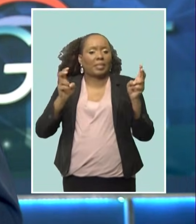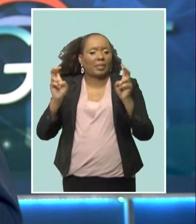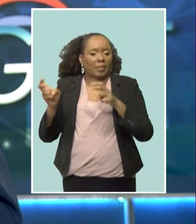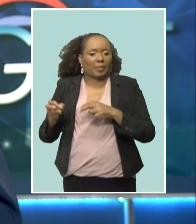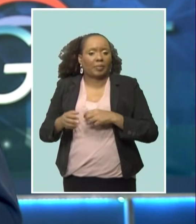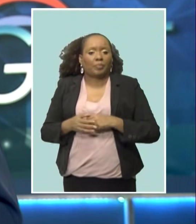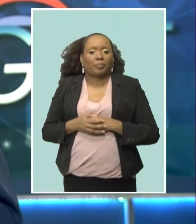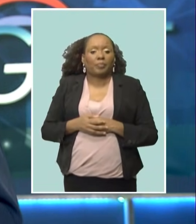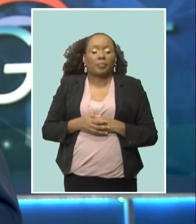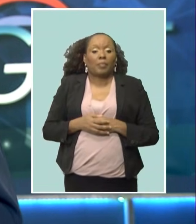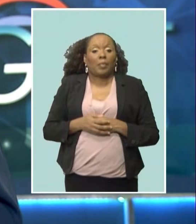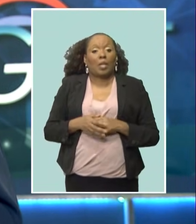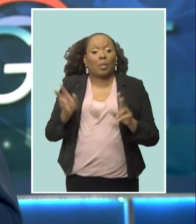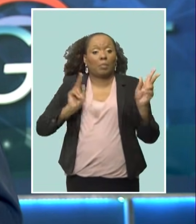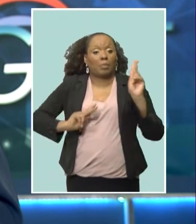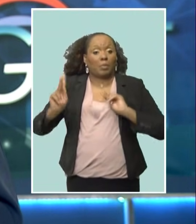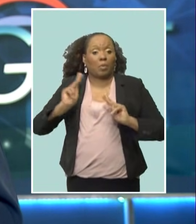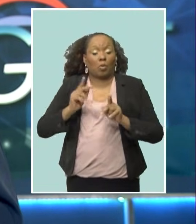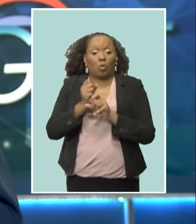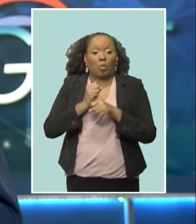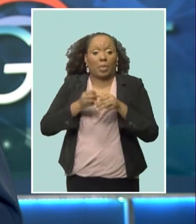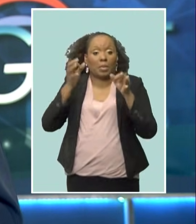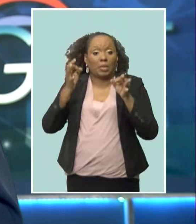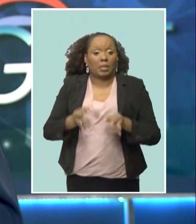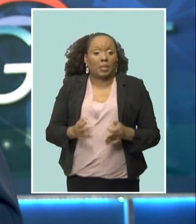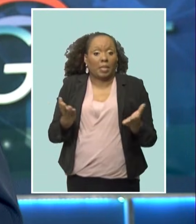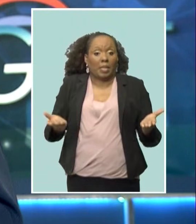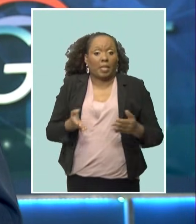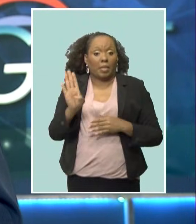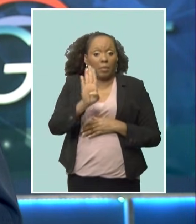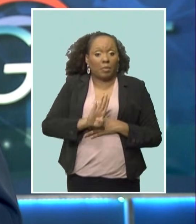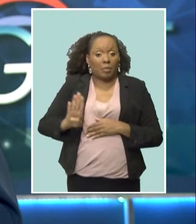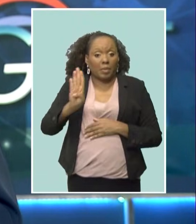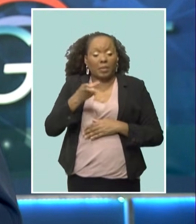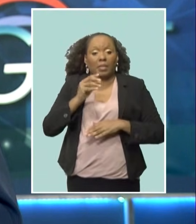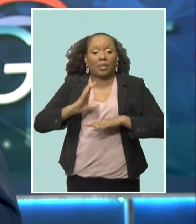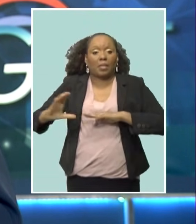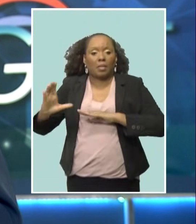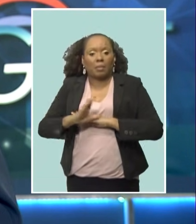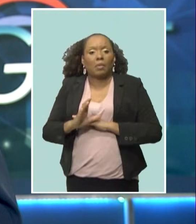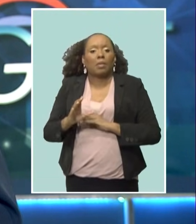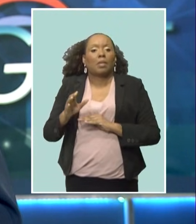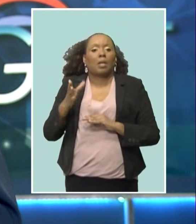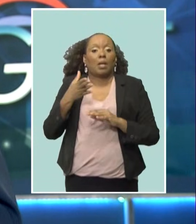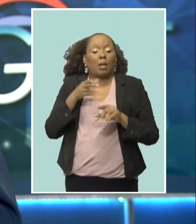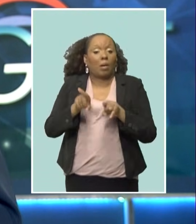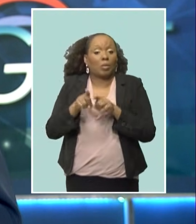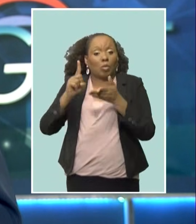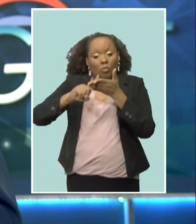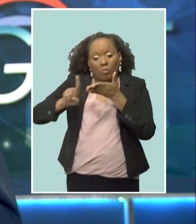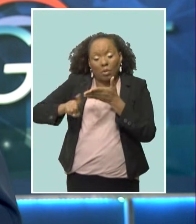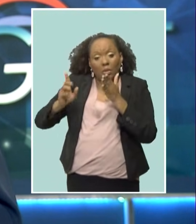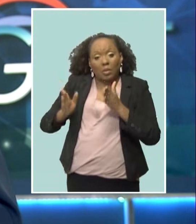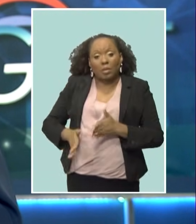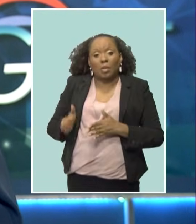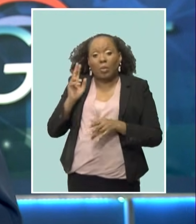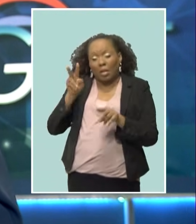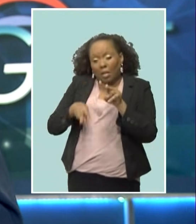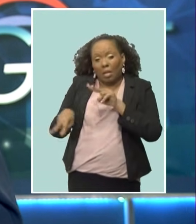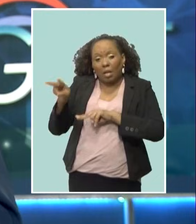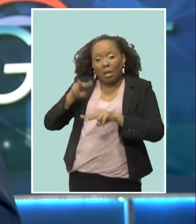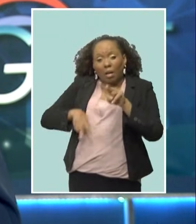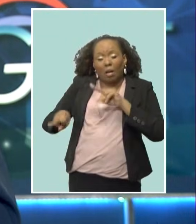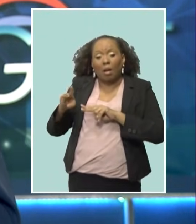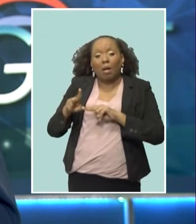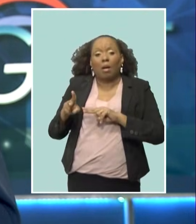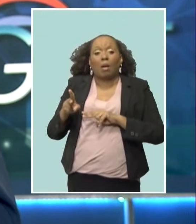Decision makers from Barbados and the region, along with researchers, will be able to closely monitor trends in food security in real